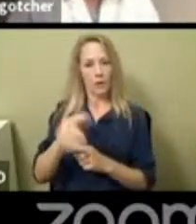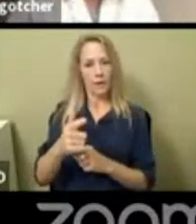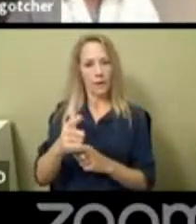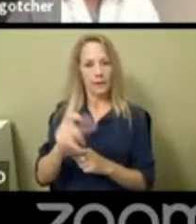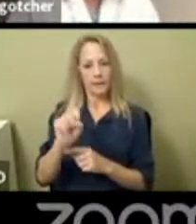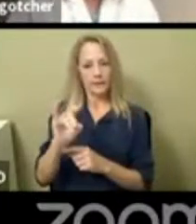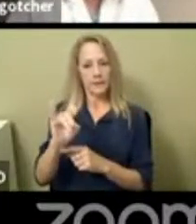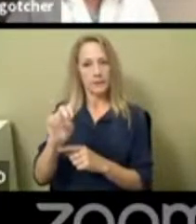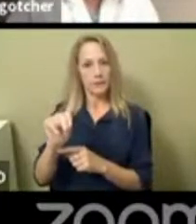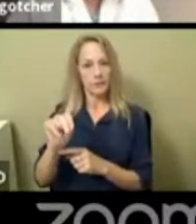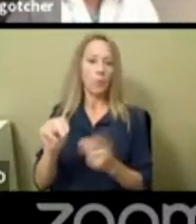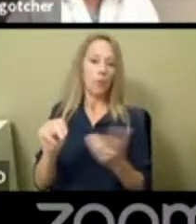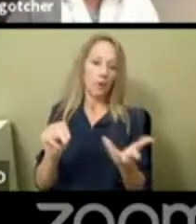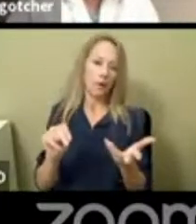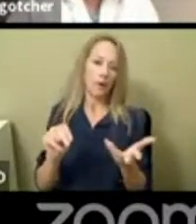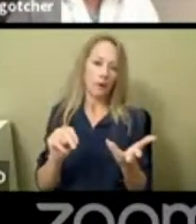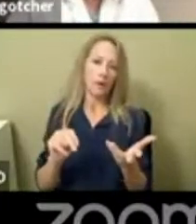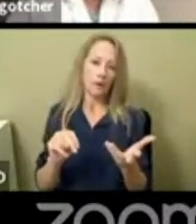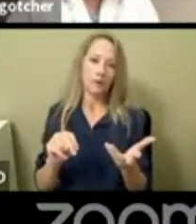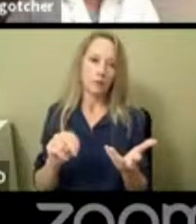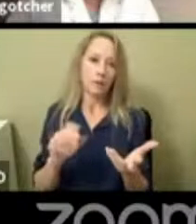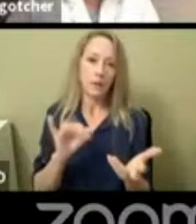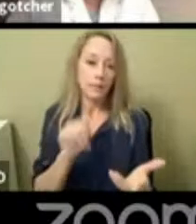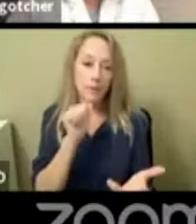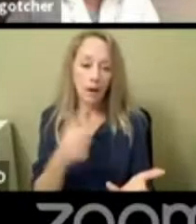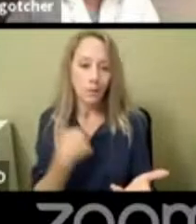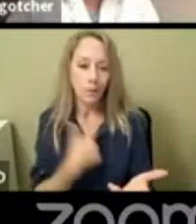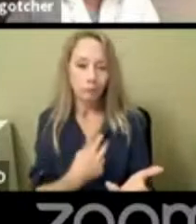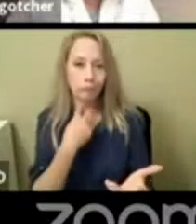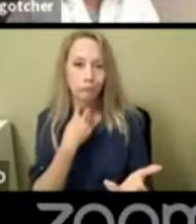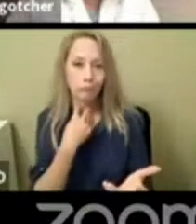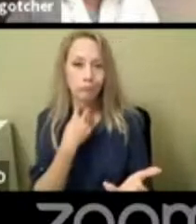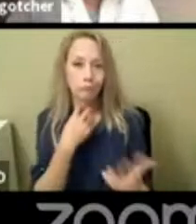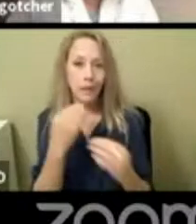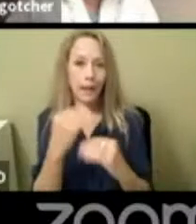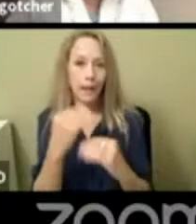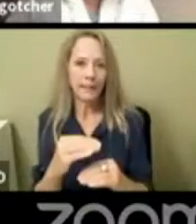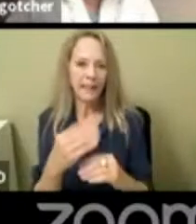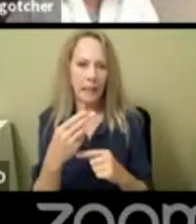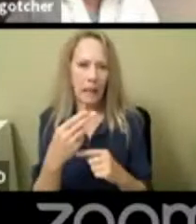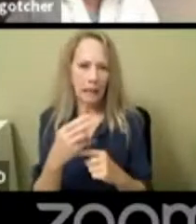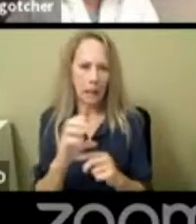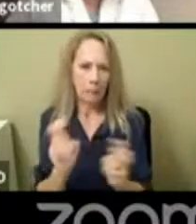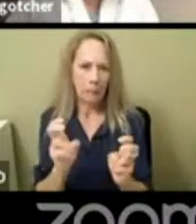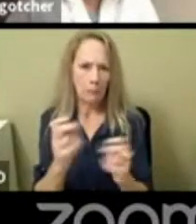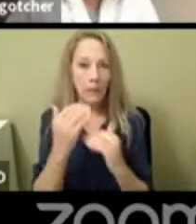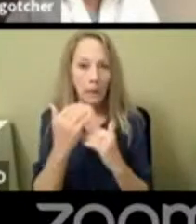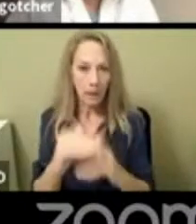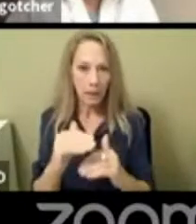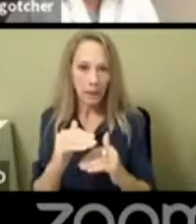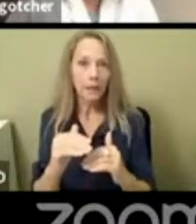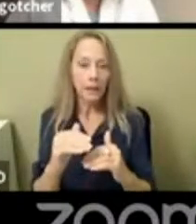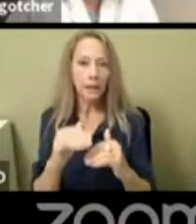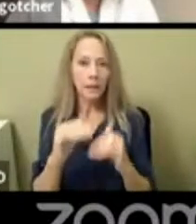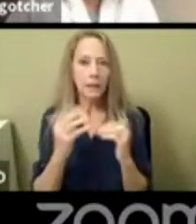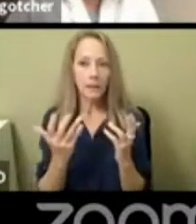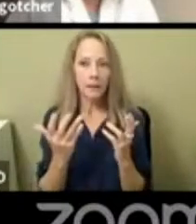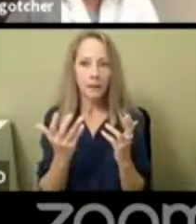too, because we are handicapped otherwise. The only time we get to talk to each other, and it's a